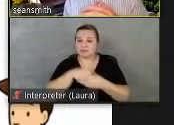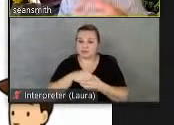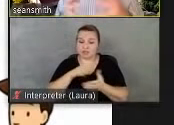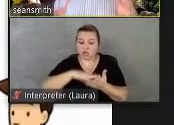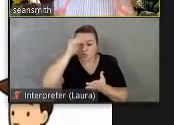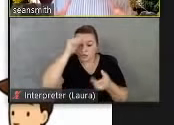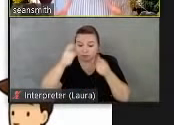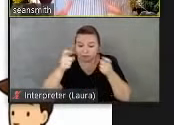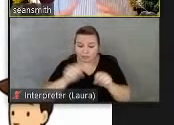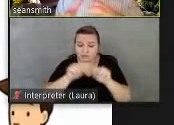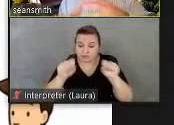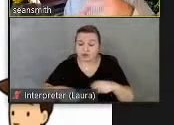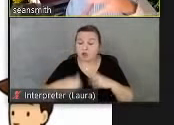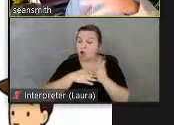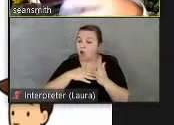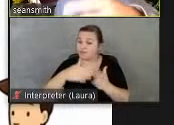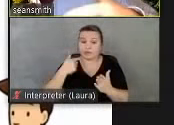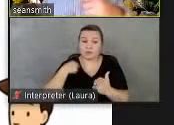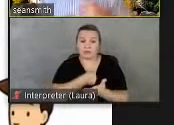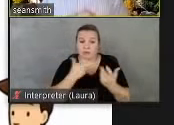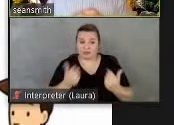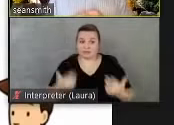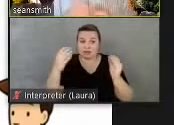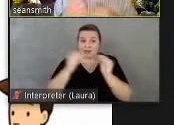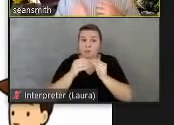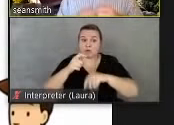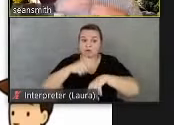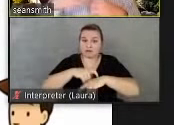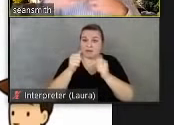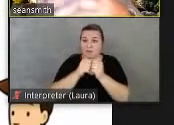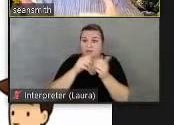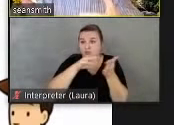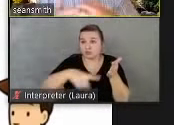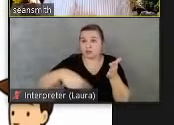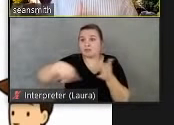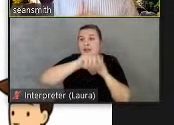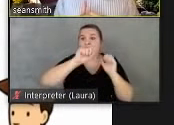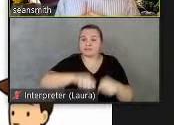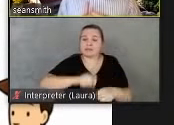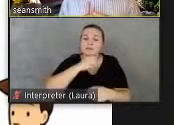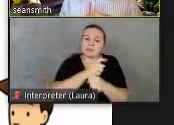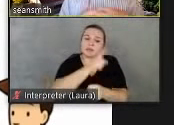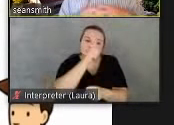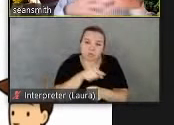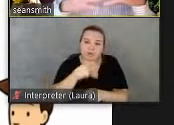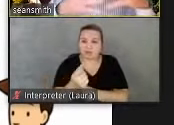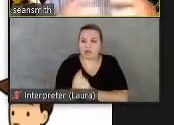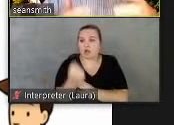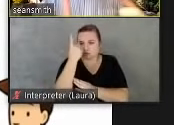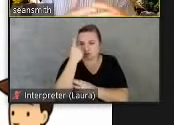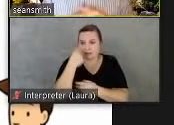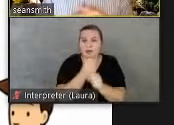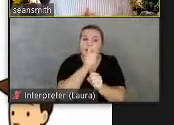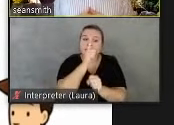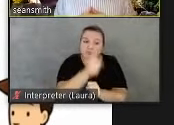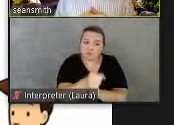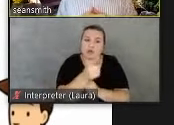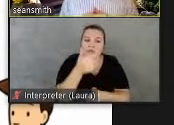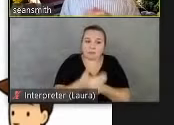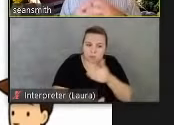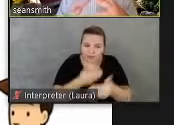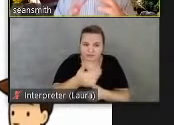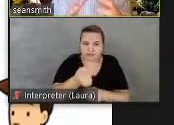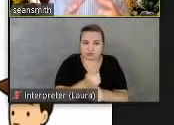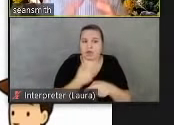that oftentimes we want to spend more time with the student so they can make certain they understand those directions, make sure they're processing the right